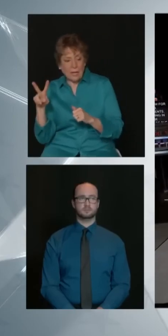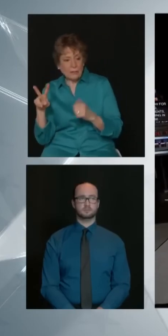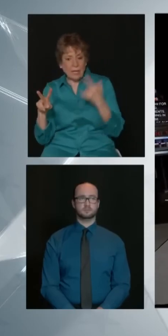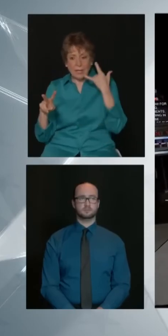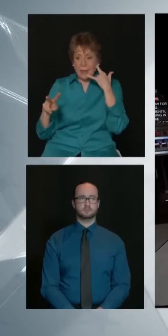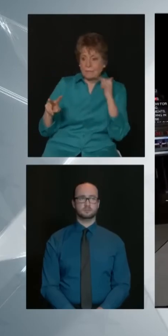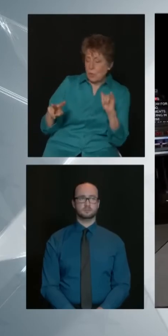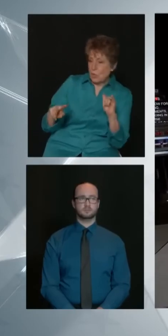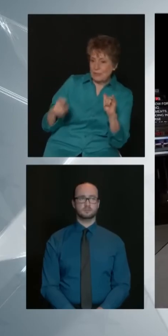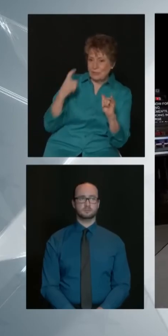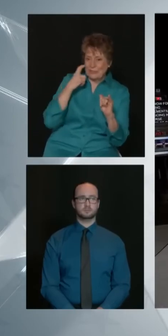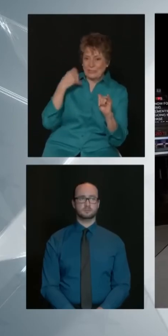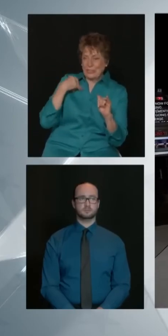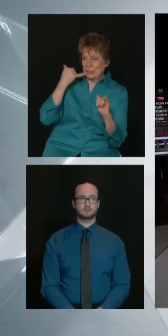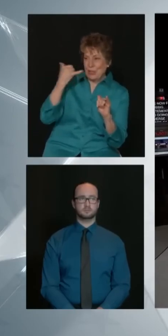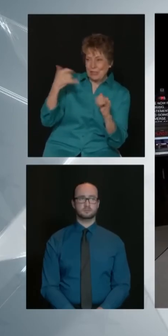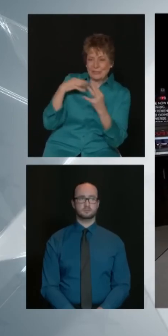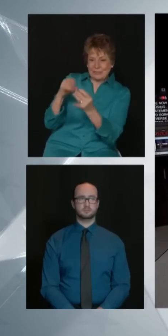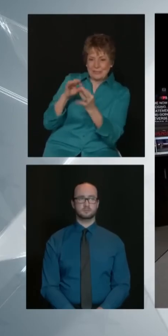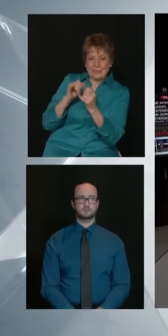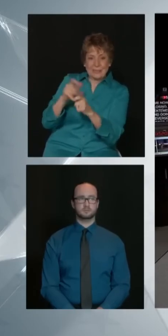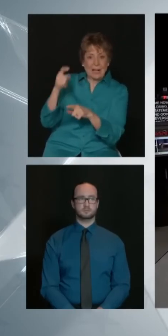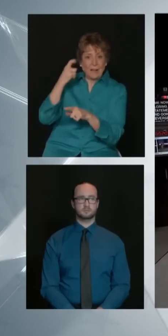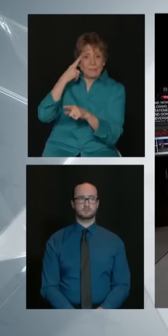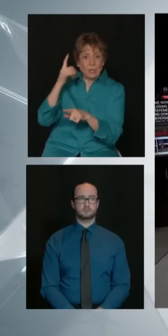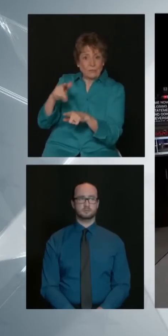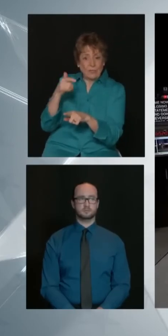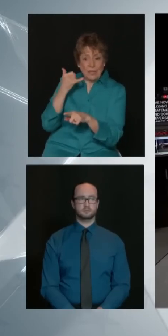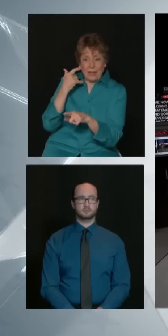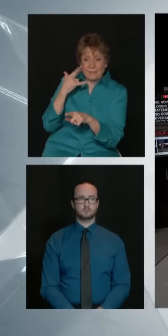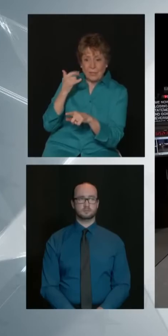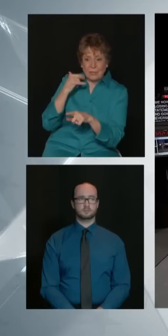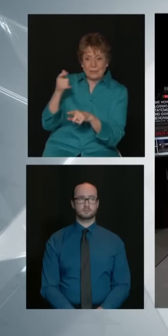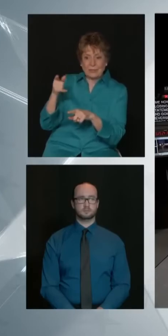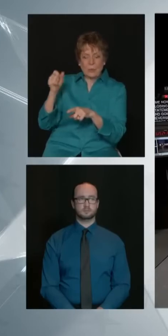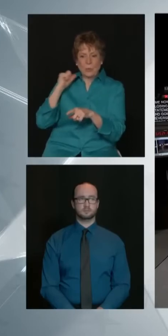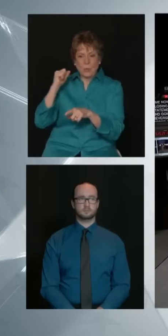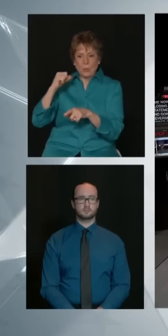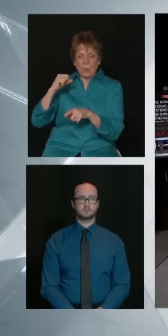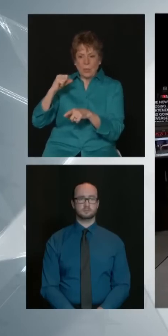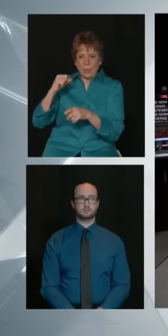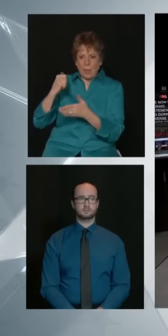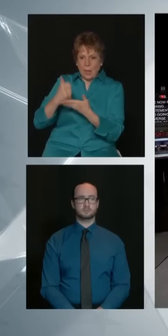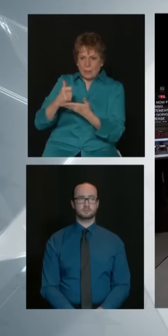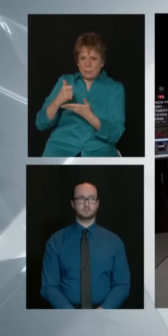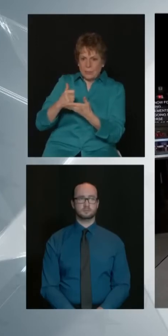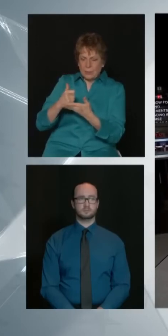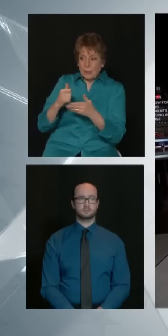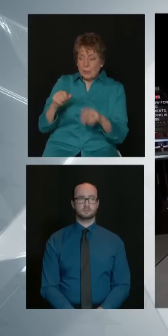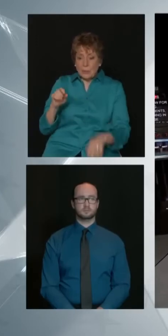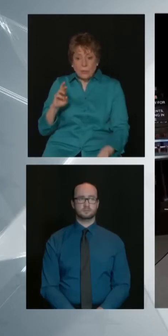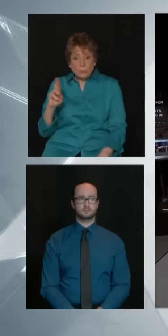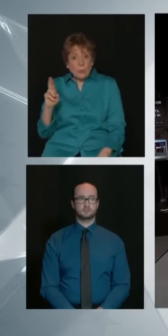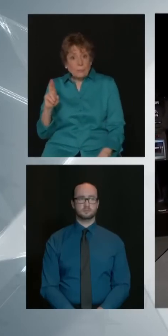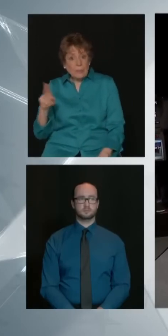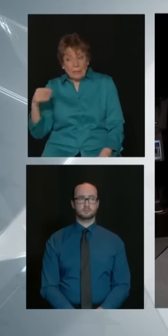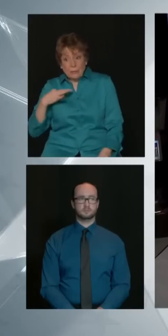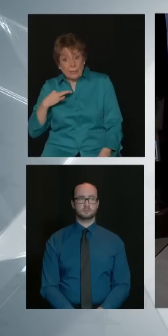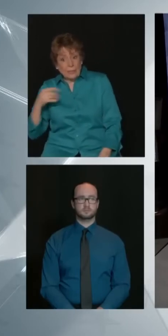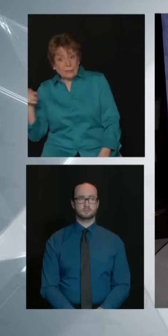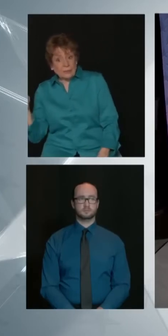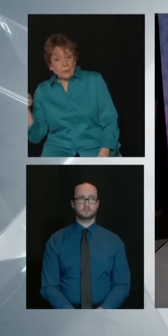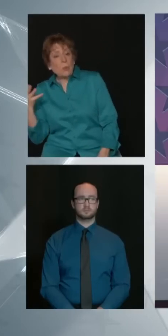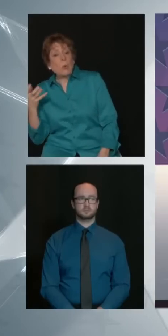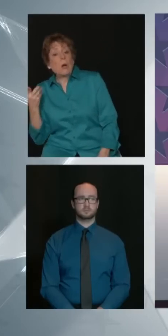help. You know, my opponent's solution to this, he wants to privatize our water. He wants to send our water